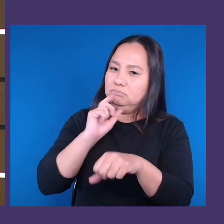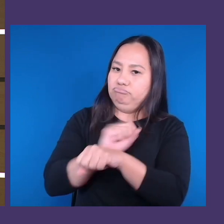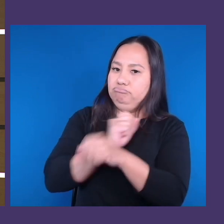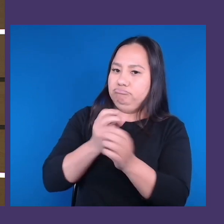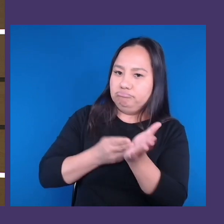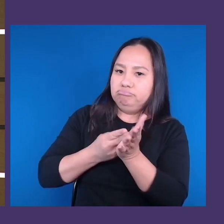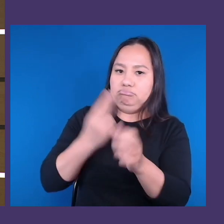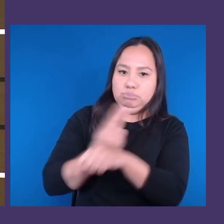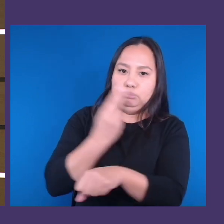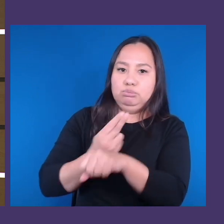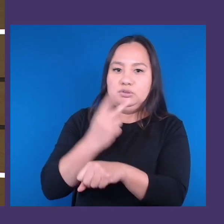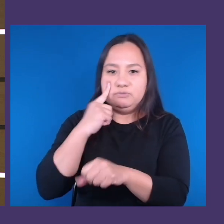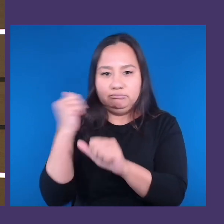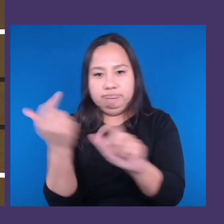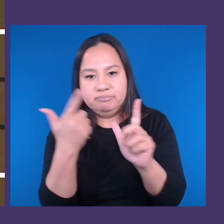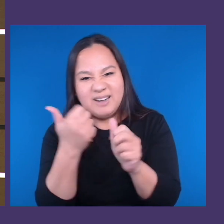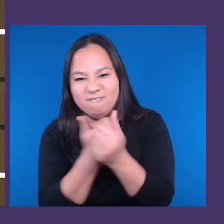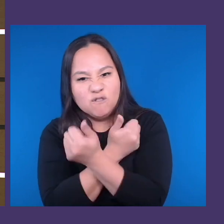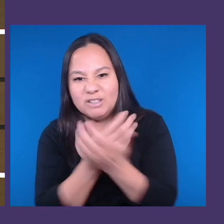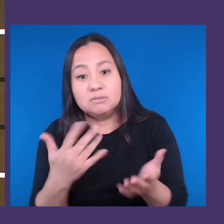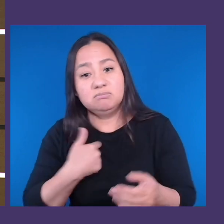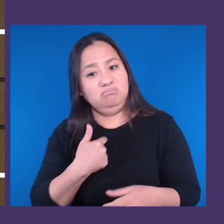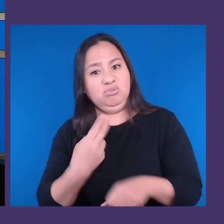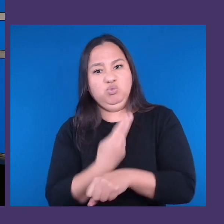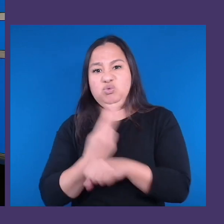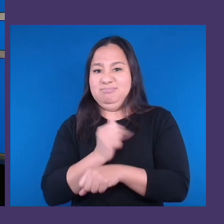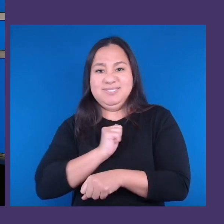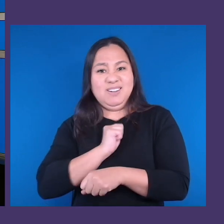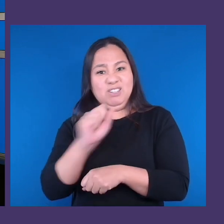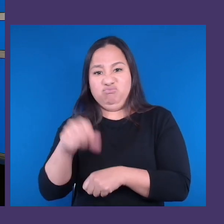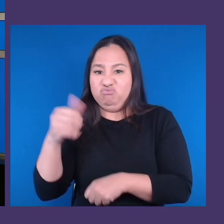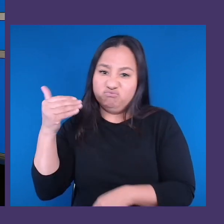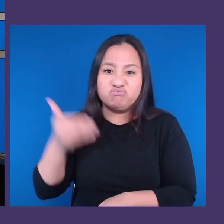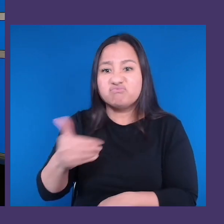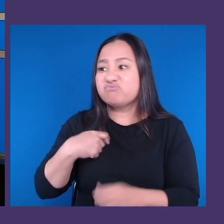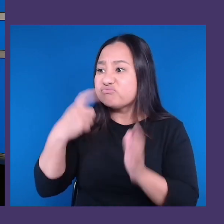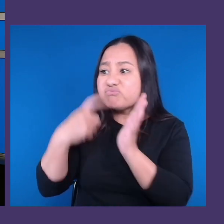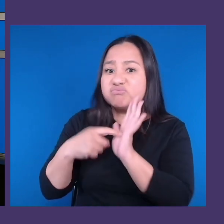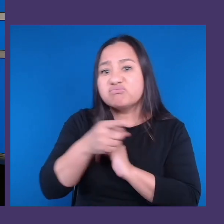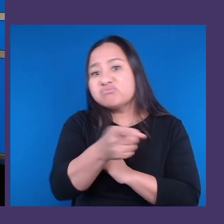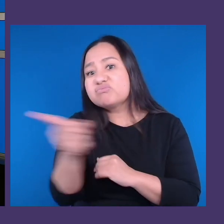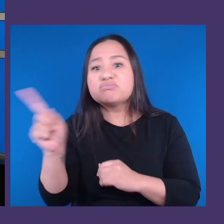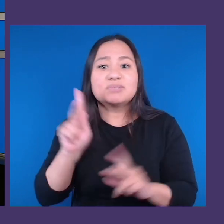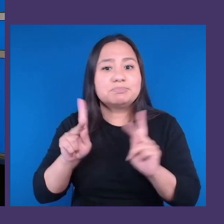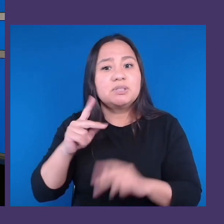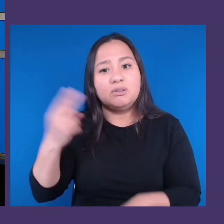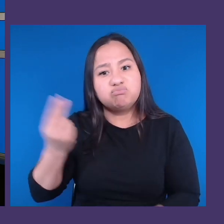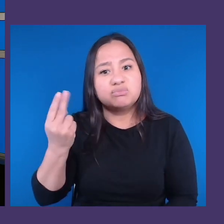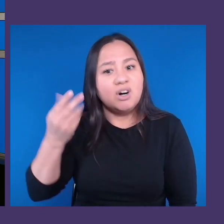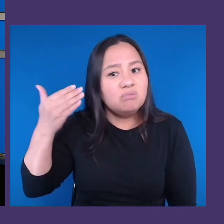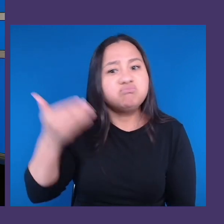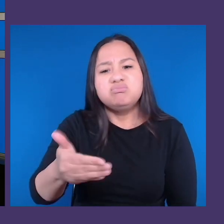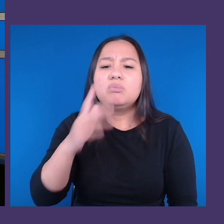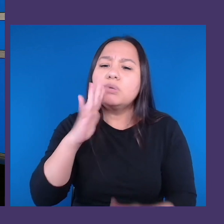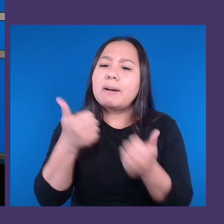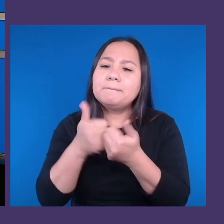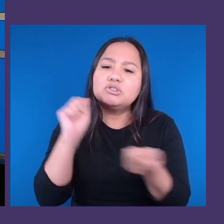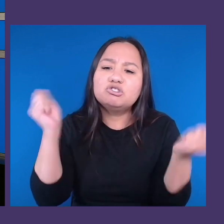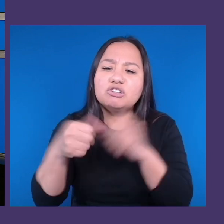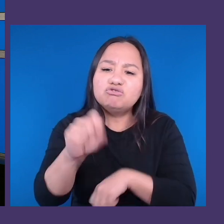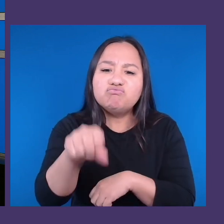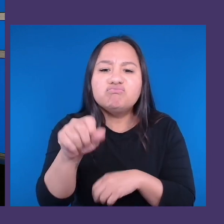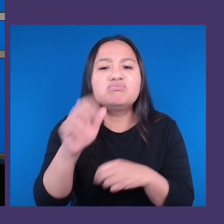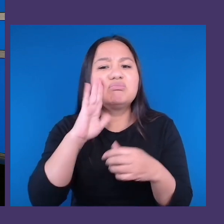people use it. This is going to be a game changer, and it's definitely going to be a game changer for people with disabilities. We're seeing this.